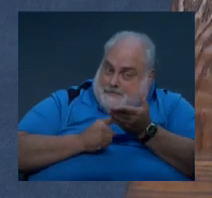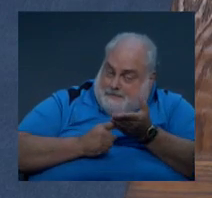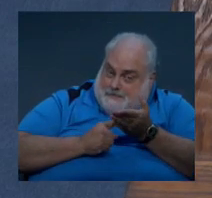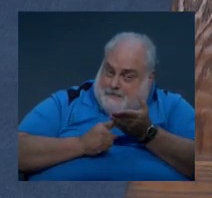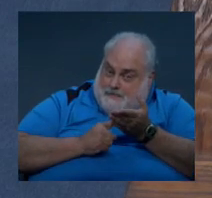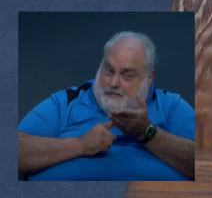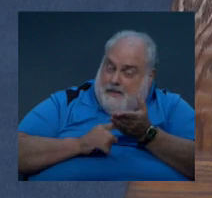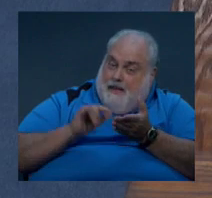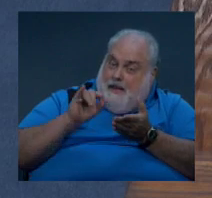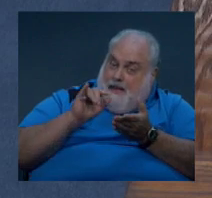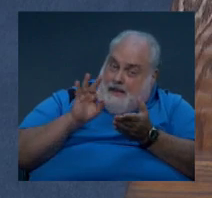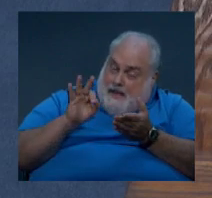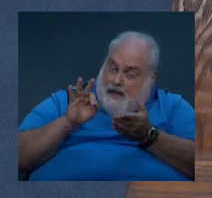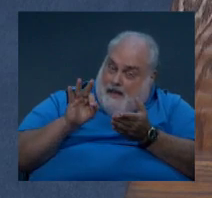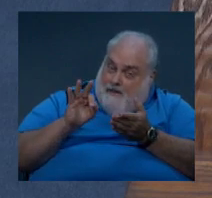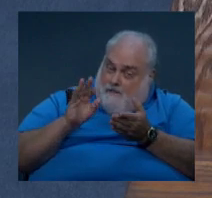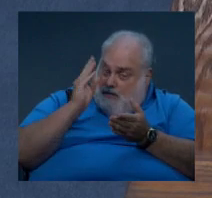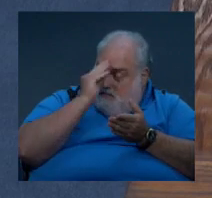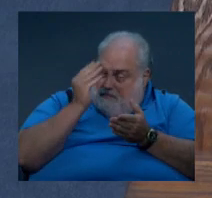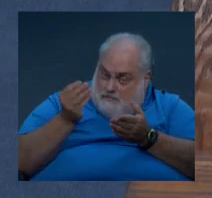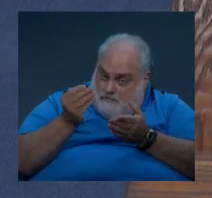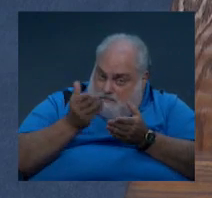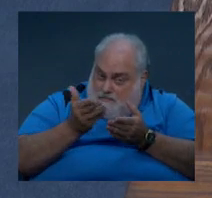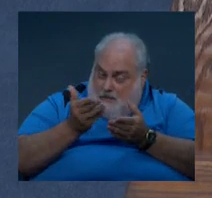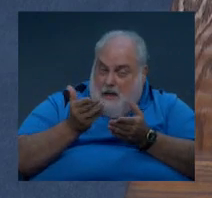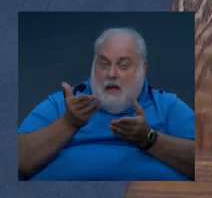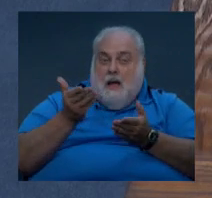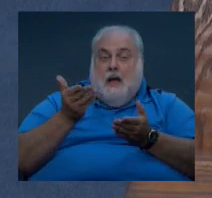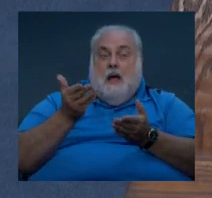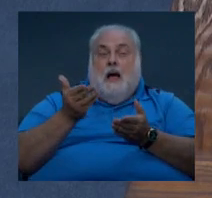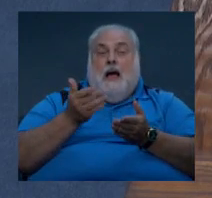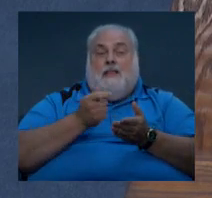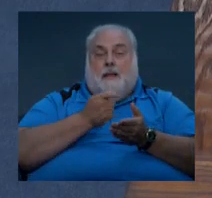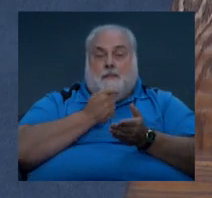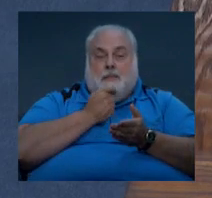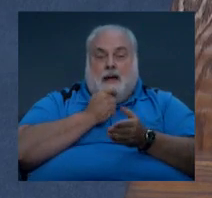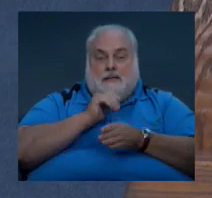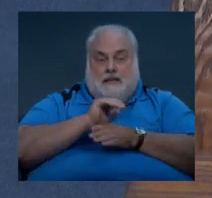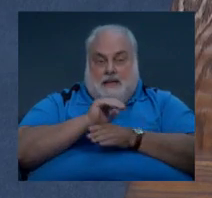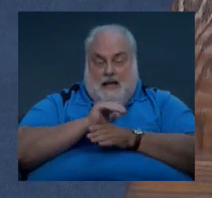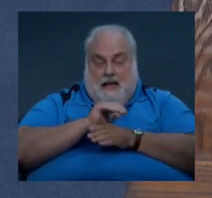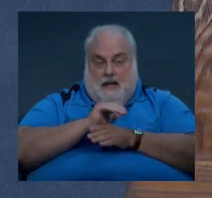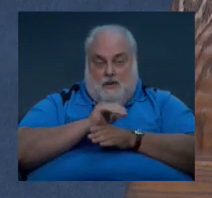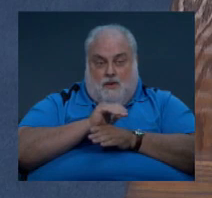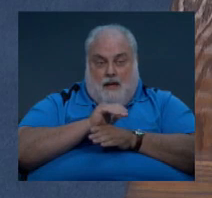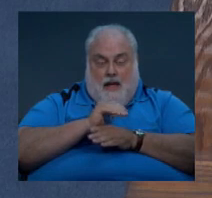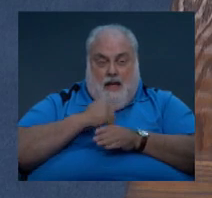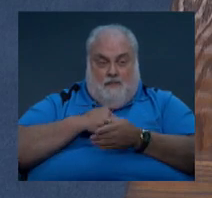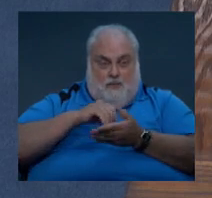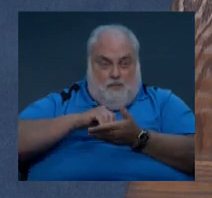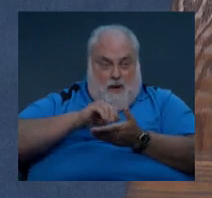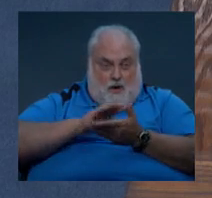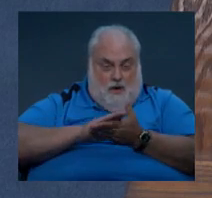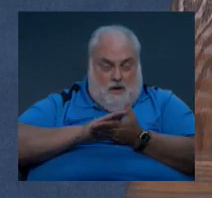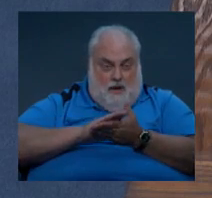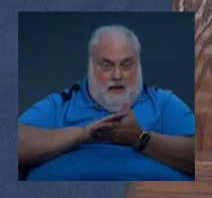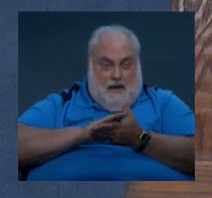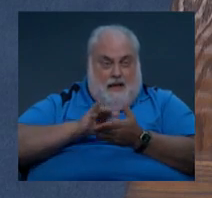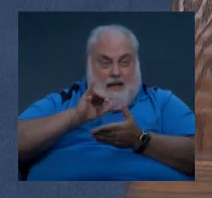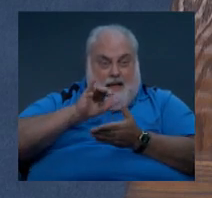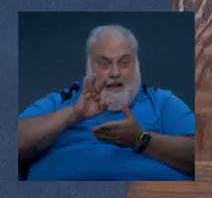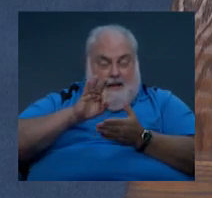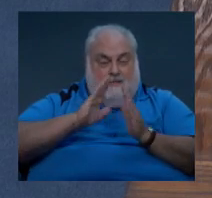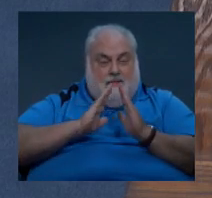she said that on mic tonight, so that there would be some record of it in case